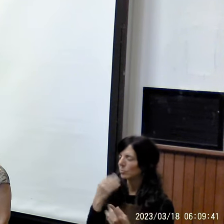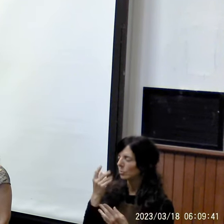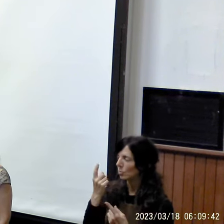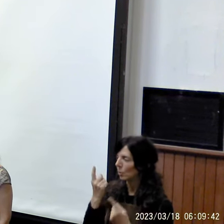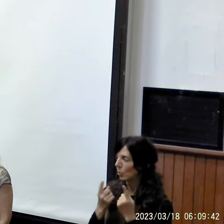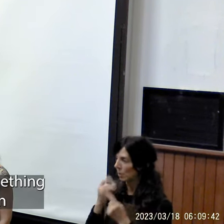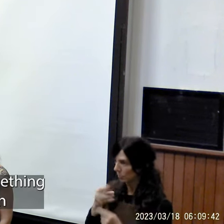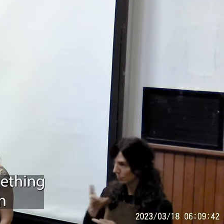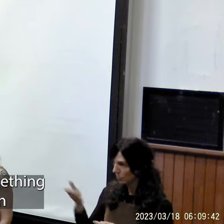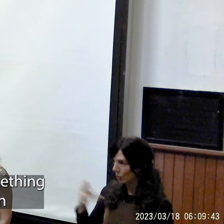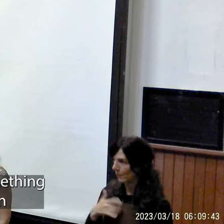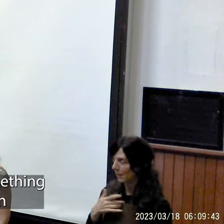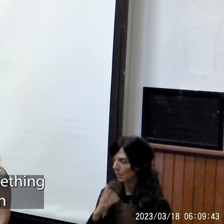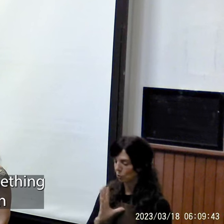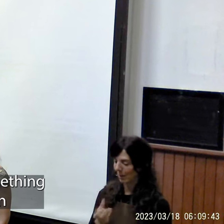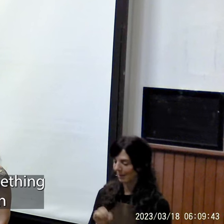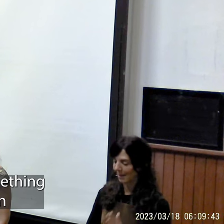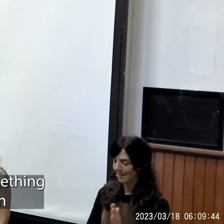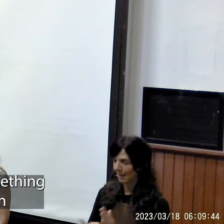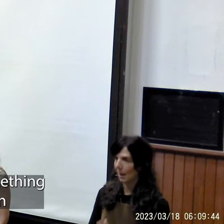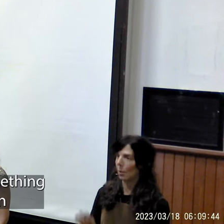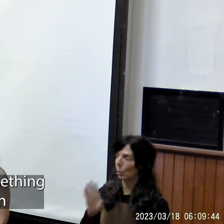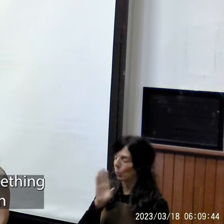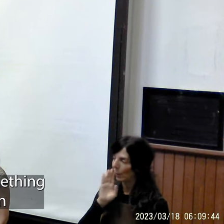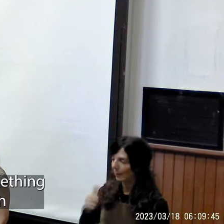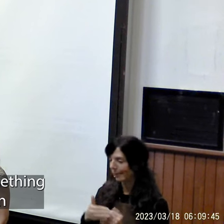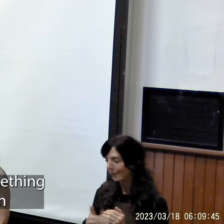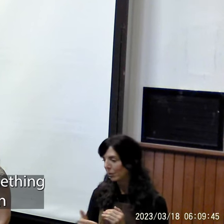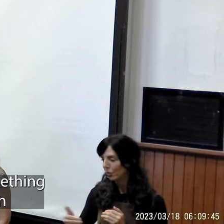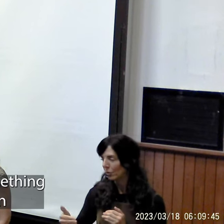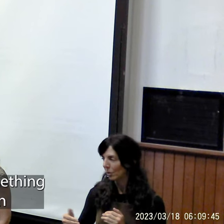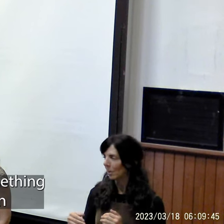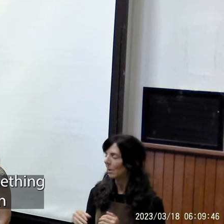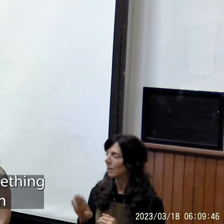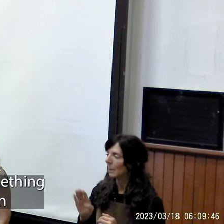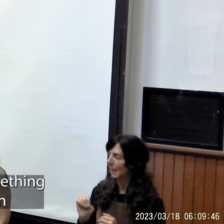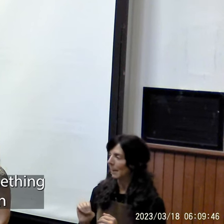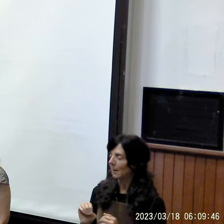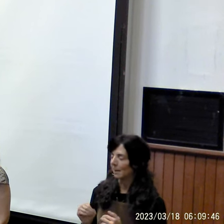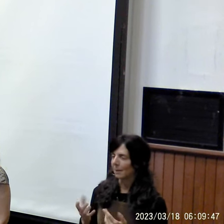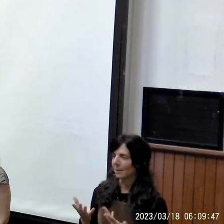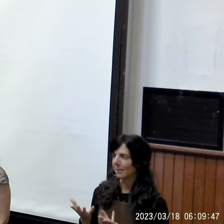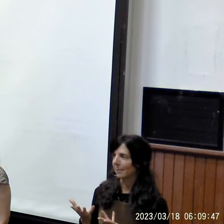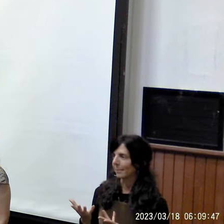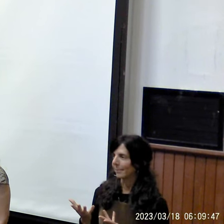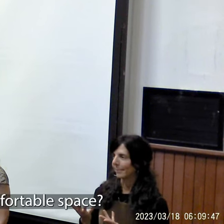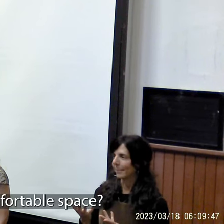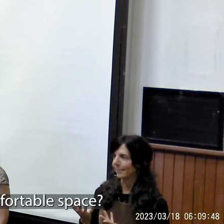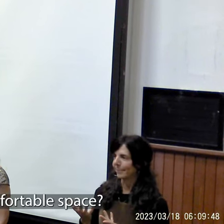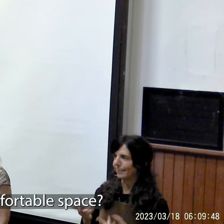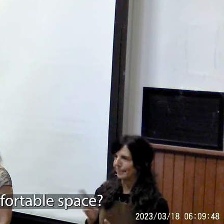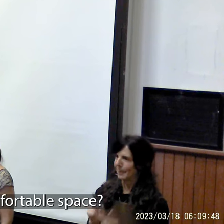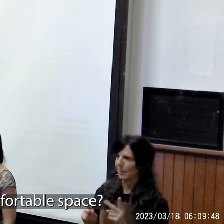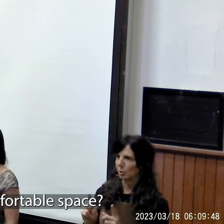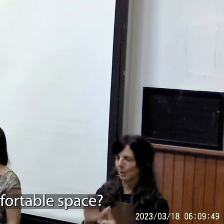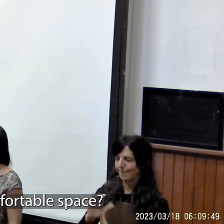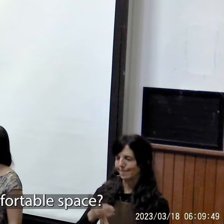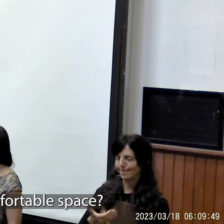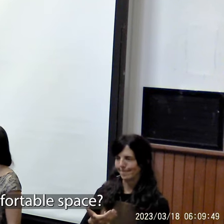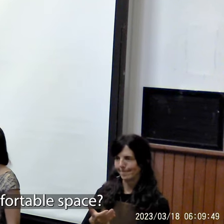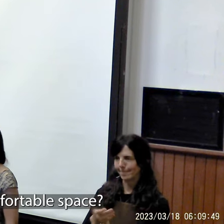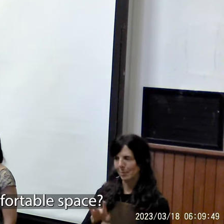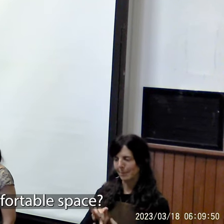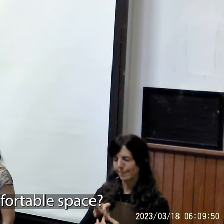do any of you feel that a trans identity is ever going to be something that as an individual people can come to terms with and exist in